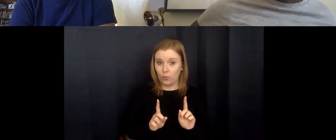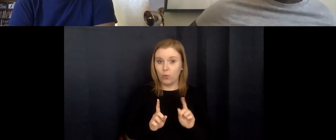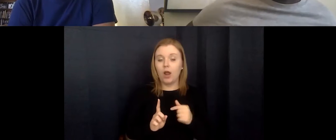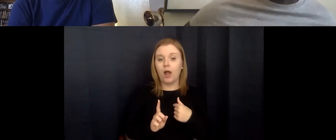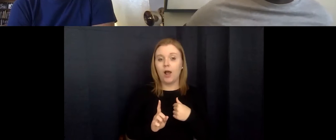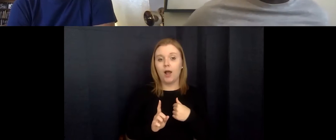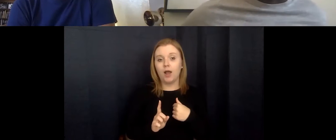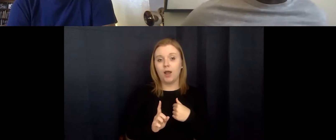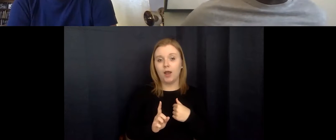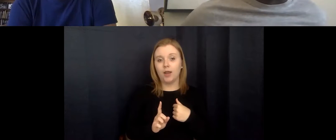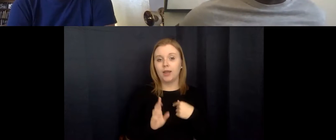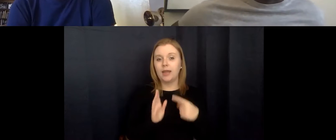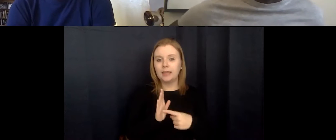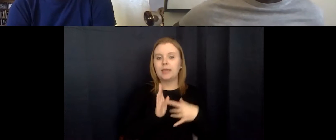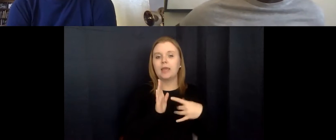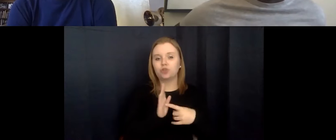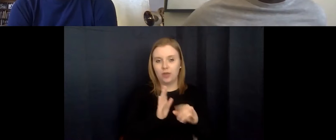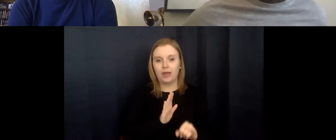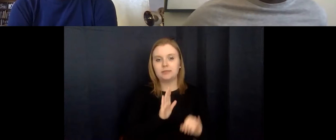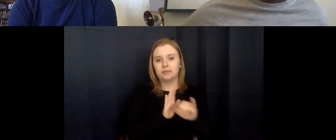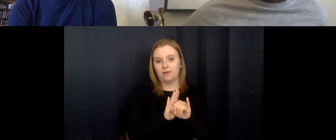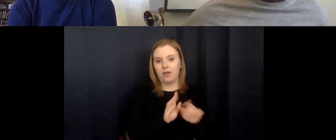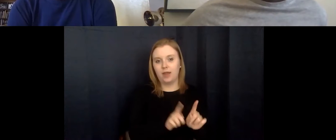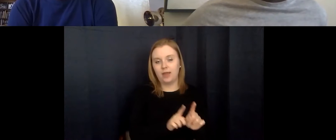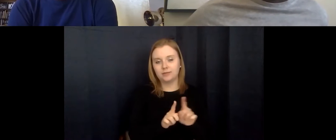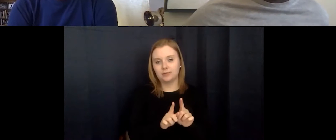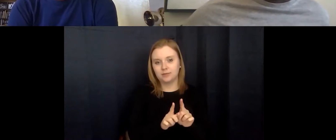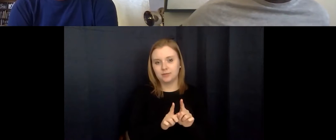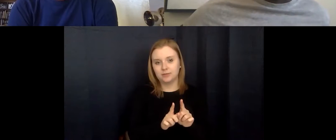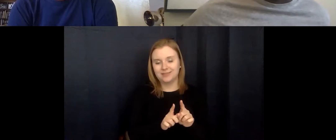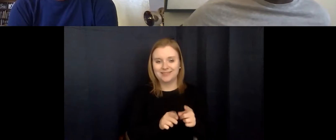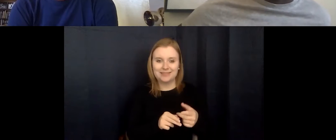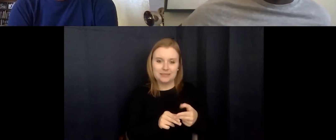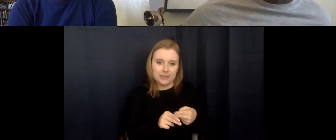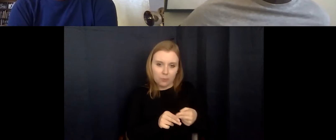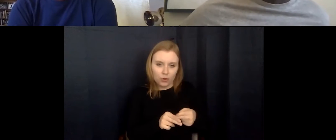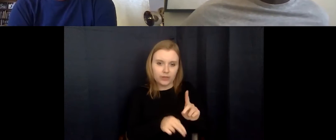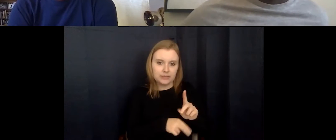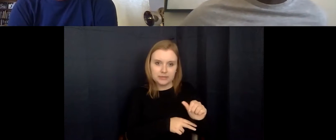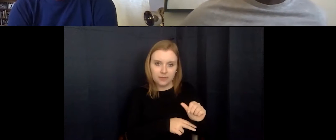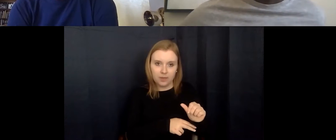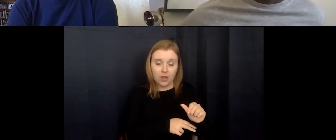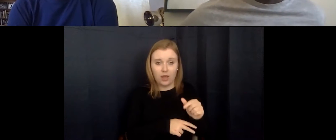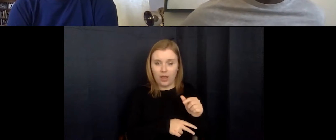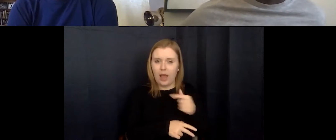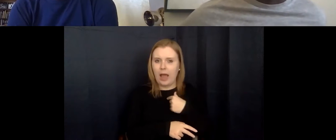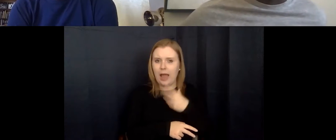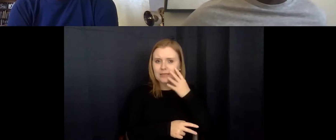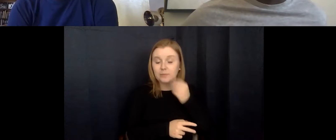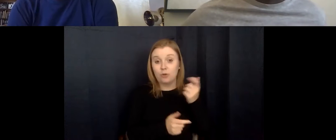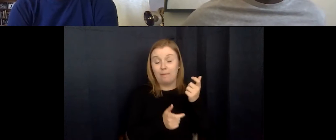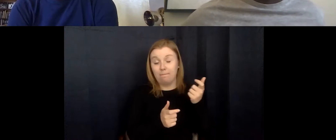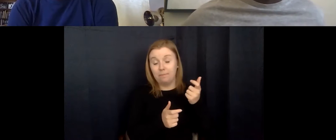I occasionally identify as temporarily disabled. I had a big accident in June,